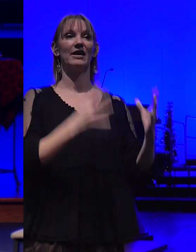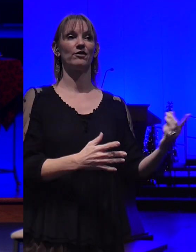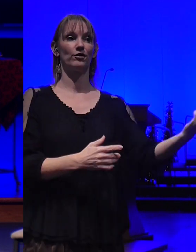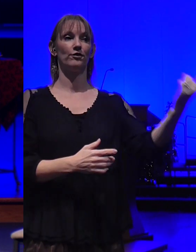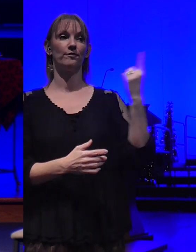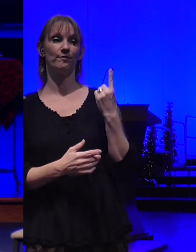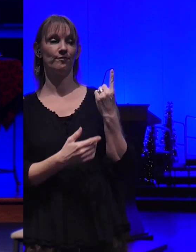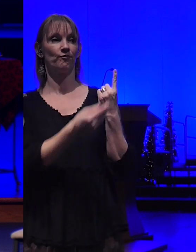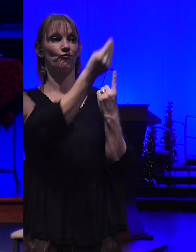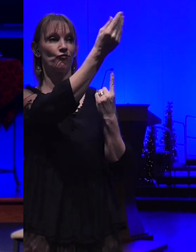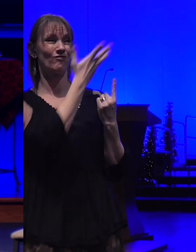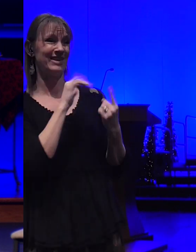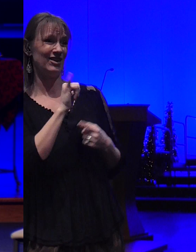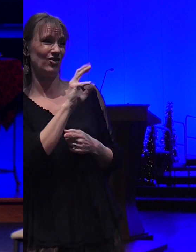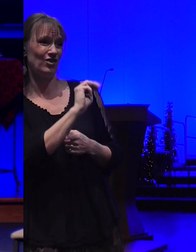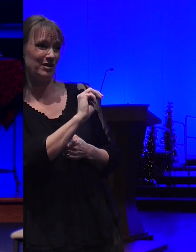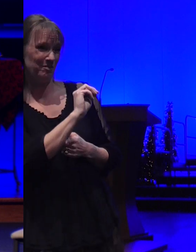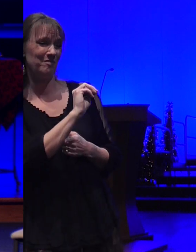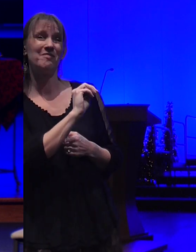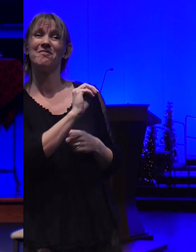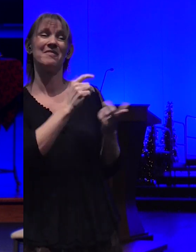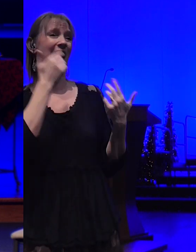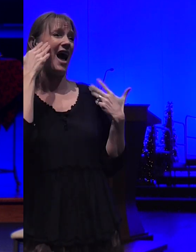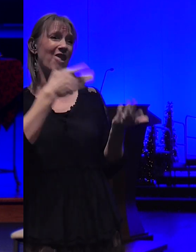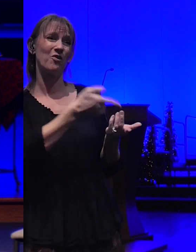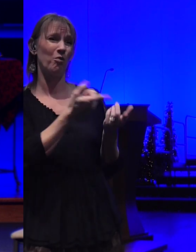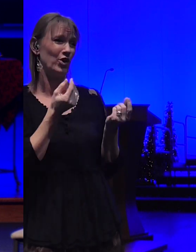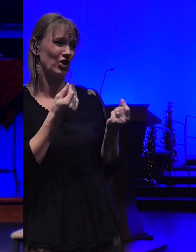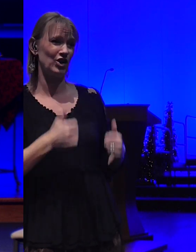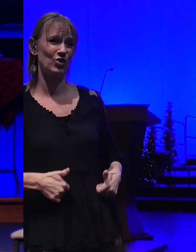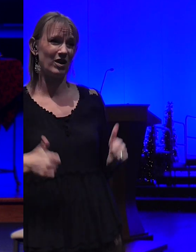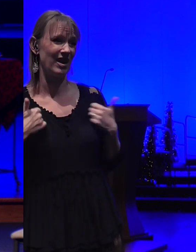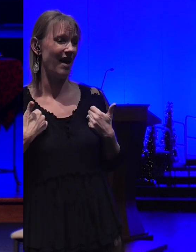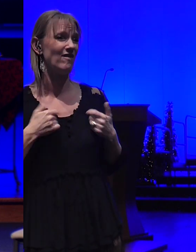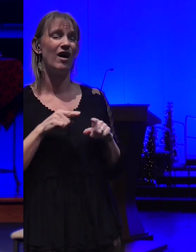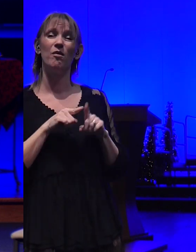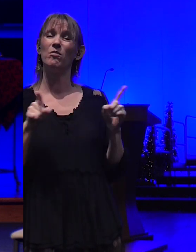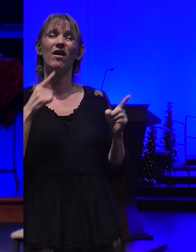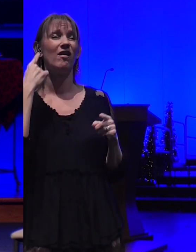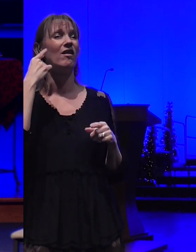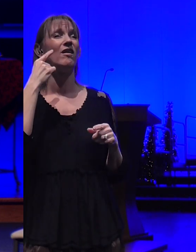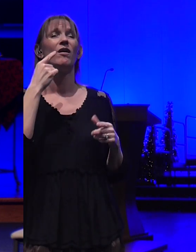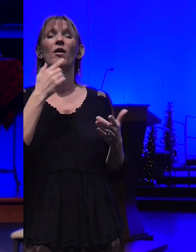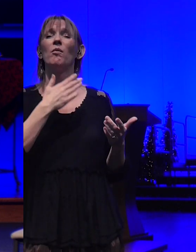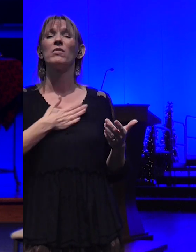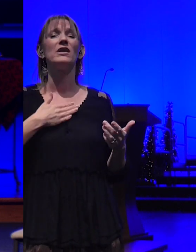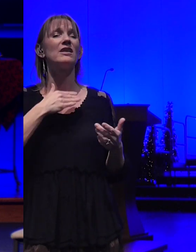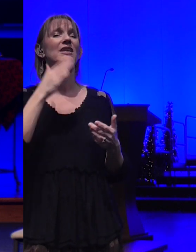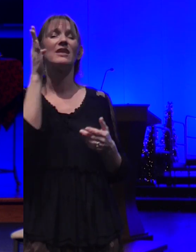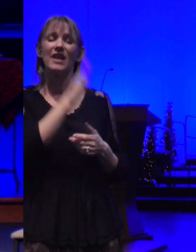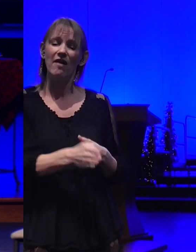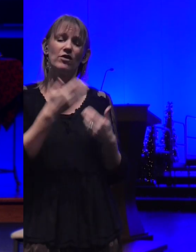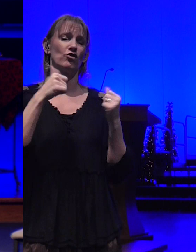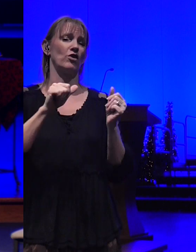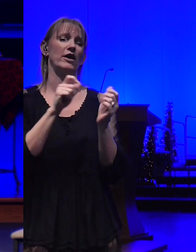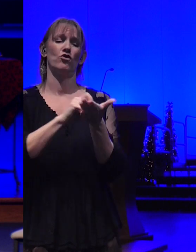said to me, Jampolsky, I don't know what you're going to do in life, but for God's sakes, don't ever try to write a